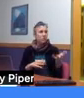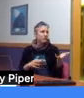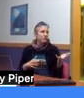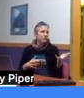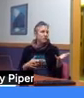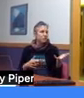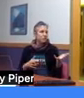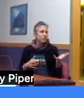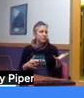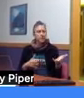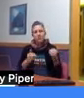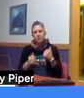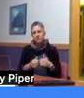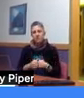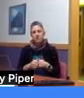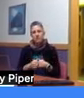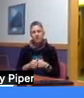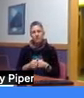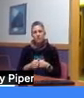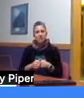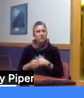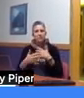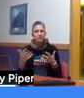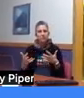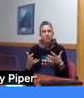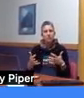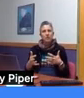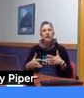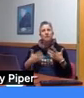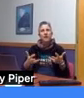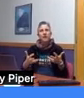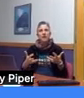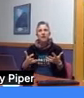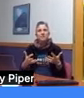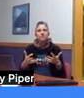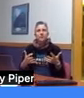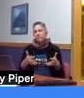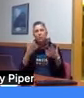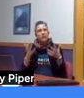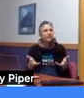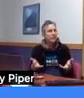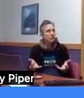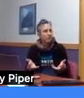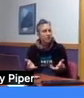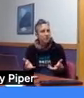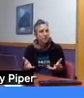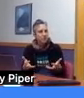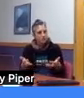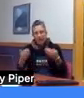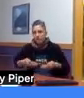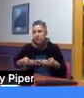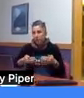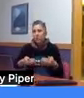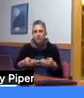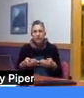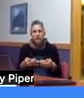even just pointing out, saying, oh, you seem a little bit anxious. Is there, you know, and kind of like pointing that out to a patient so that they